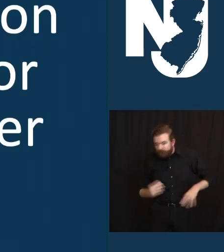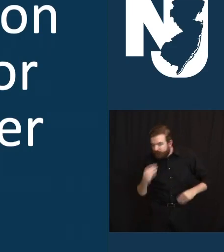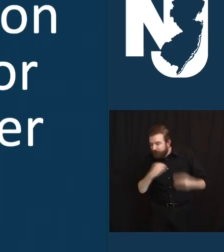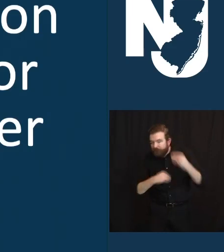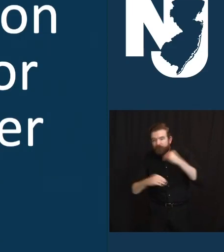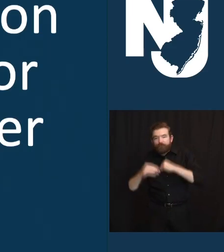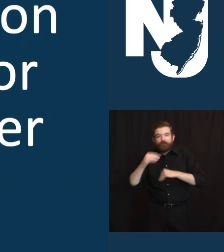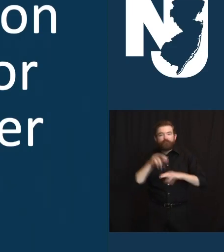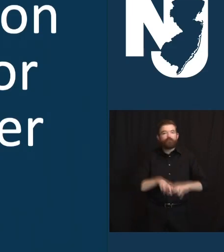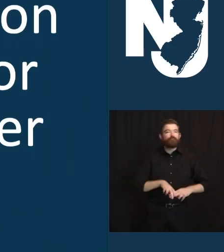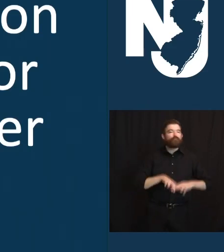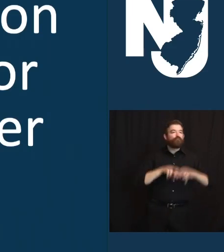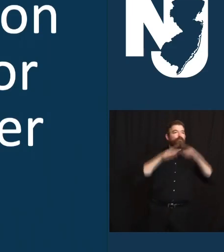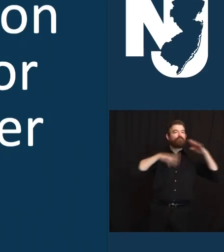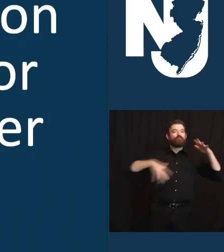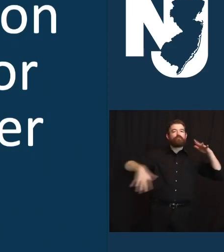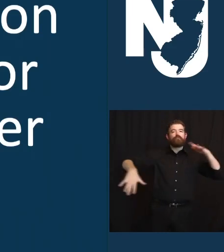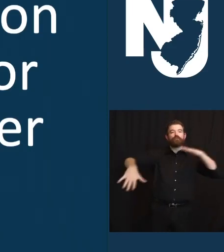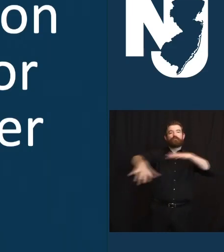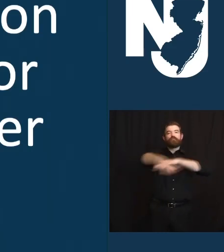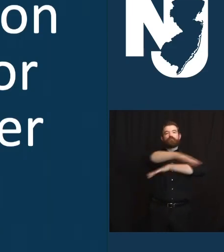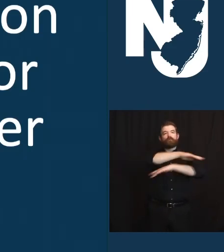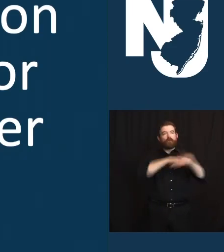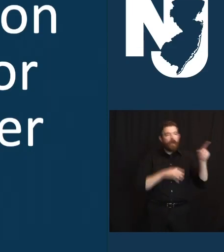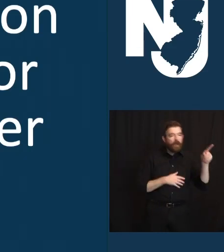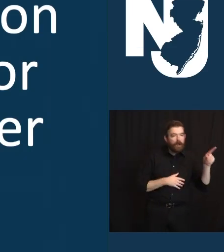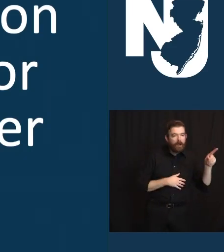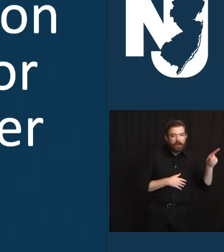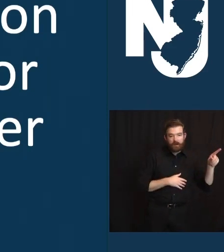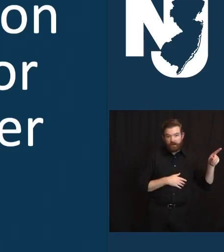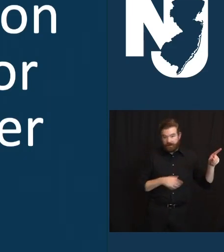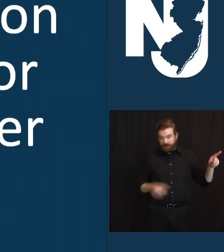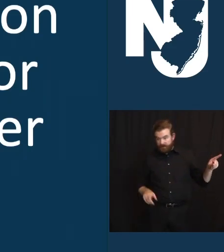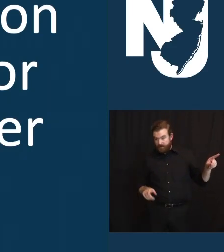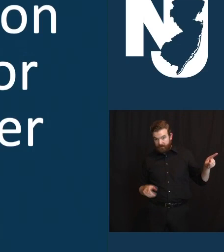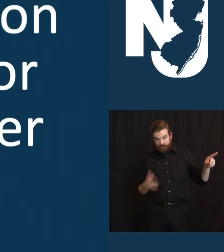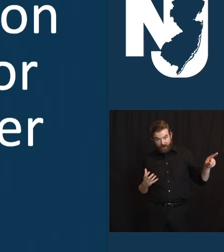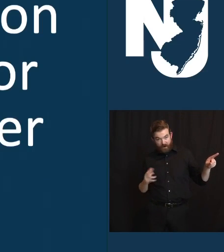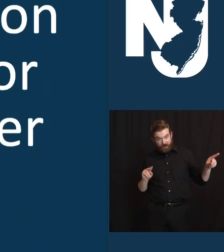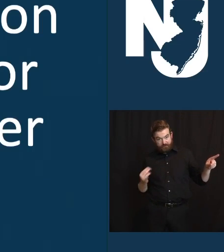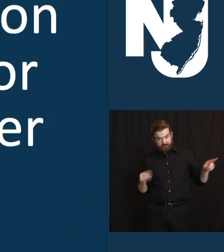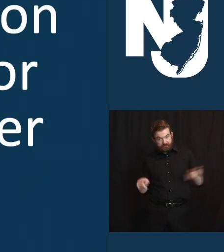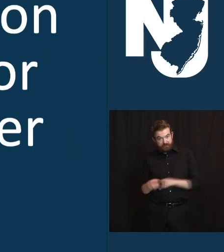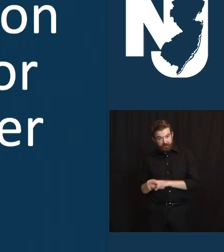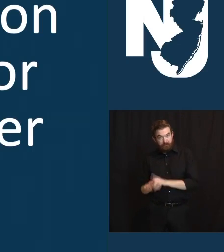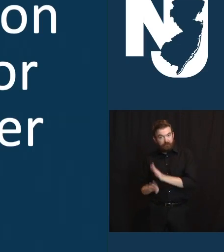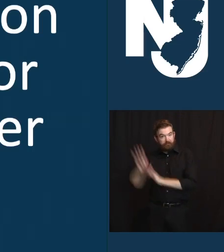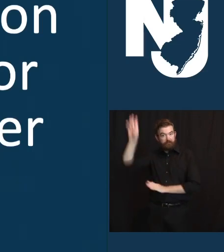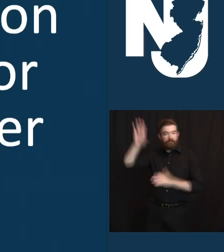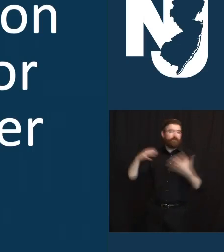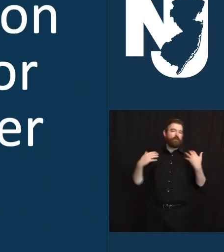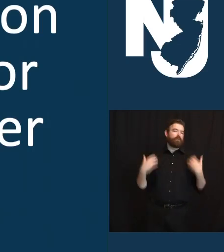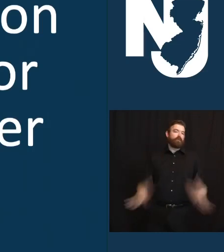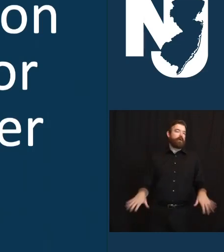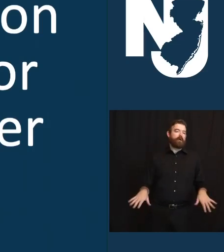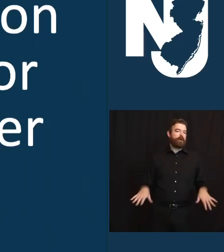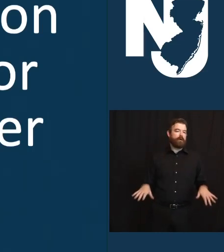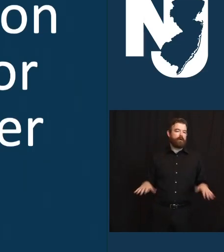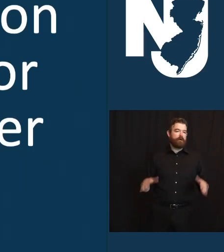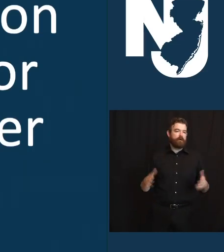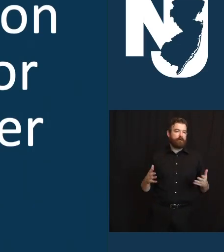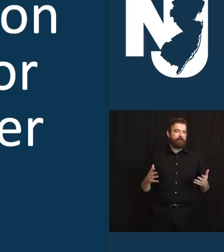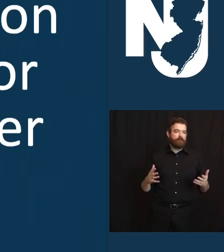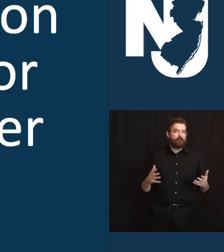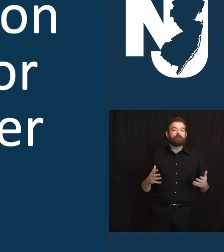to see New Jersey experience a similar spike. We have been cautious throughout every step of our restart and have always said that we would not